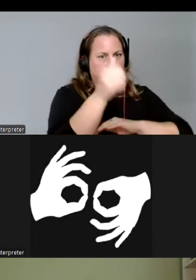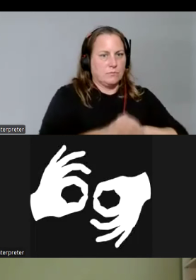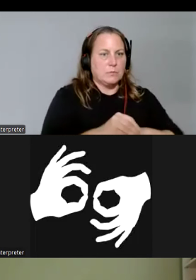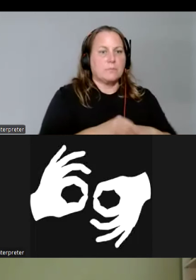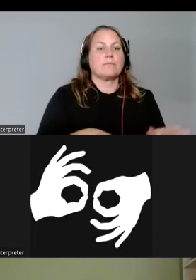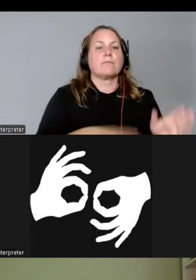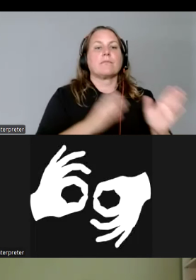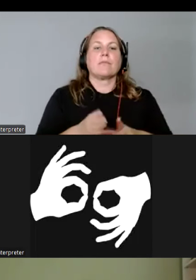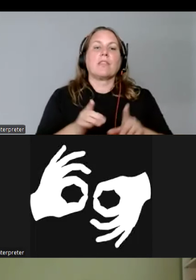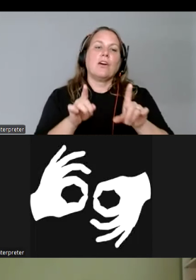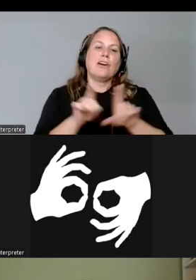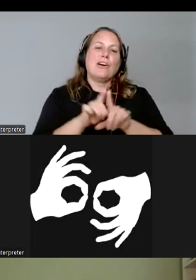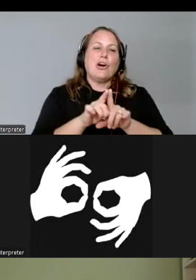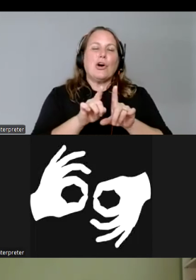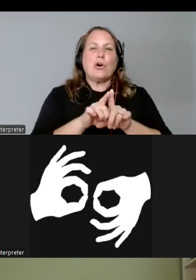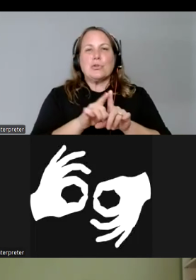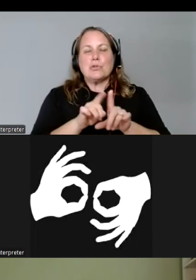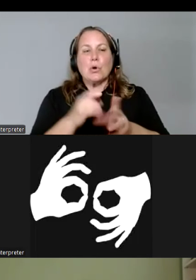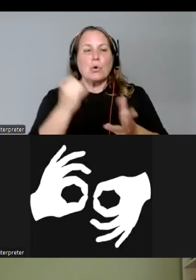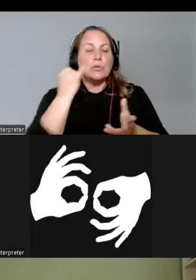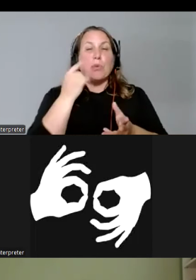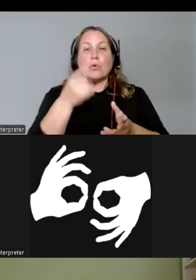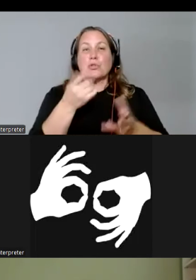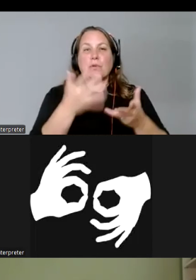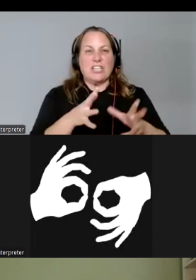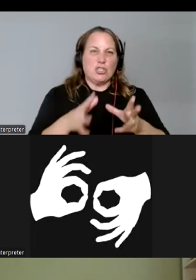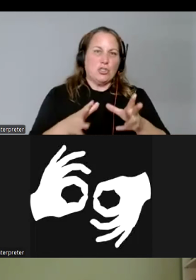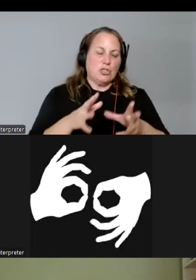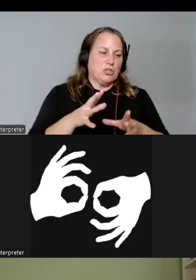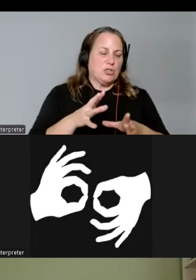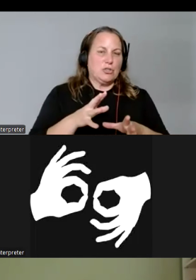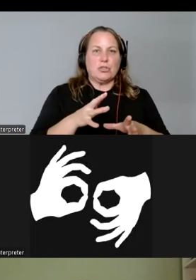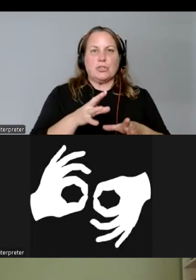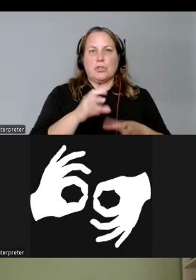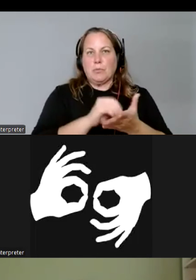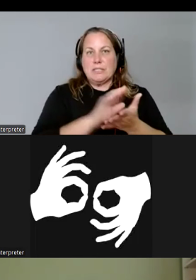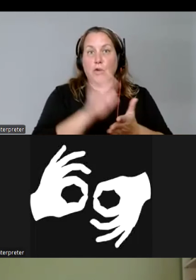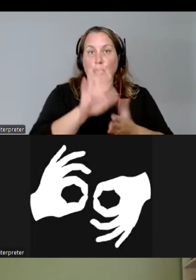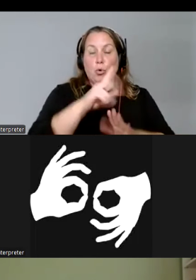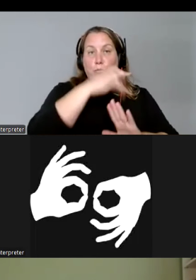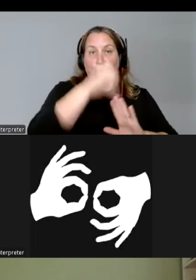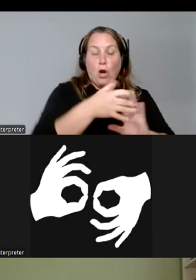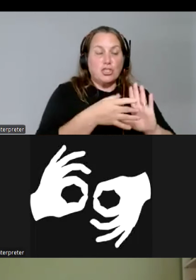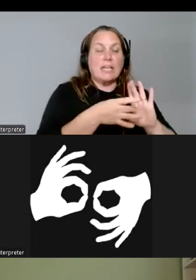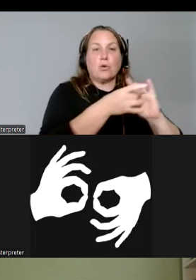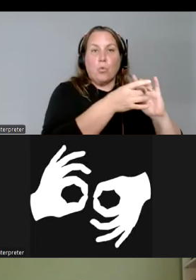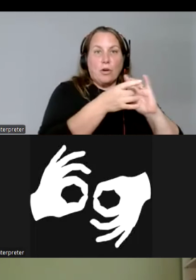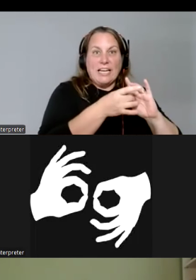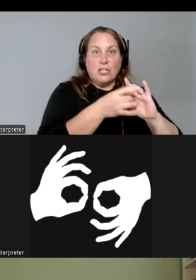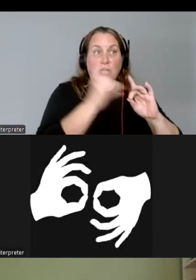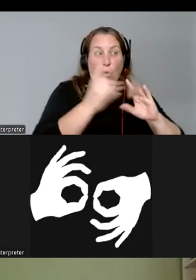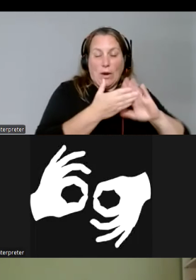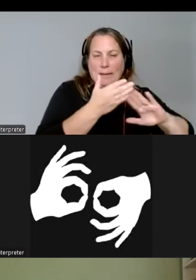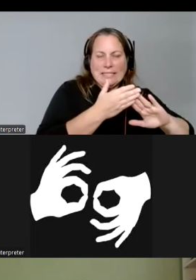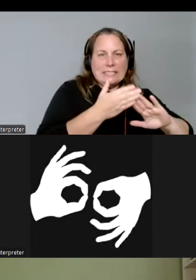put as an admin. For example, if you put your project coordination or curation, put it under artistic fees, right? Because that's